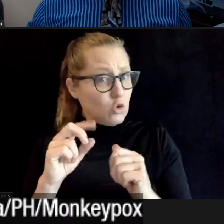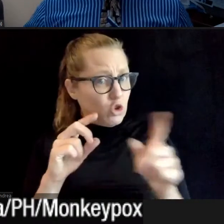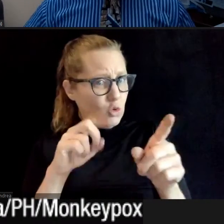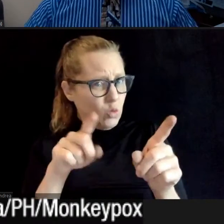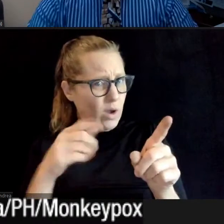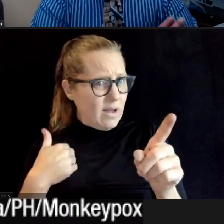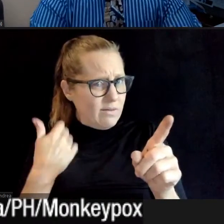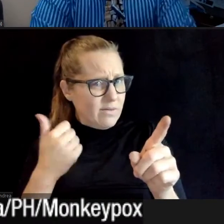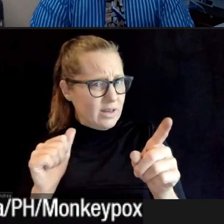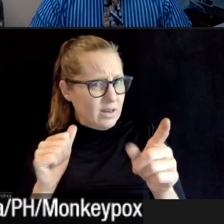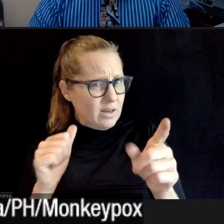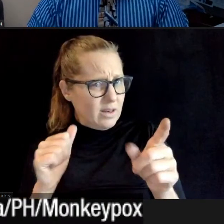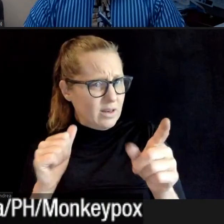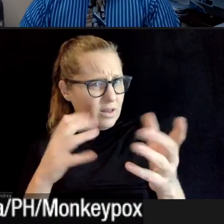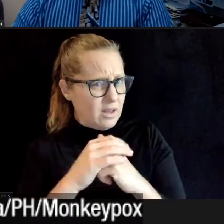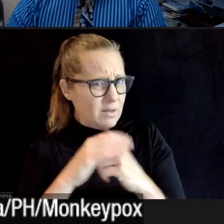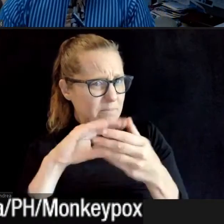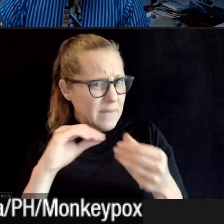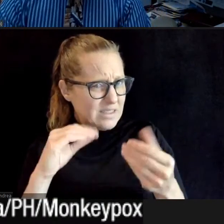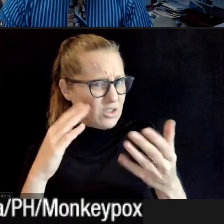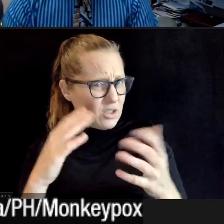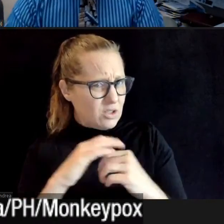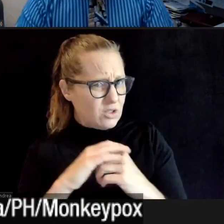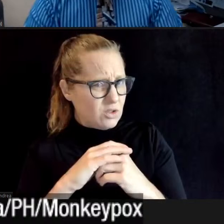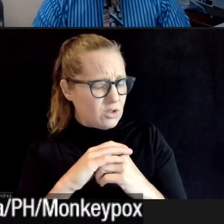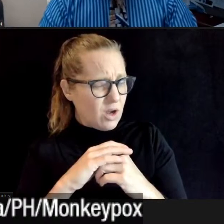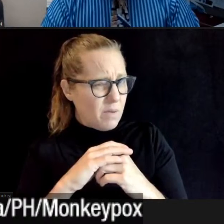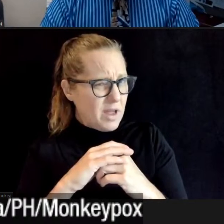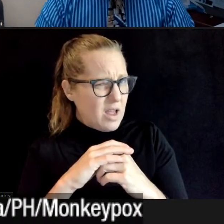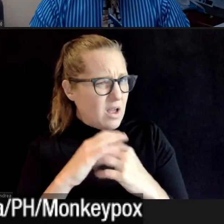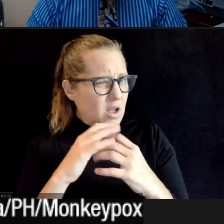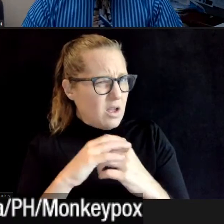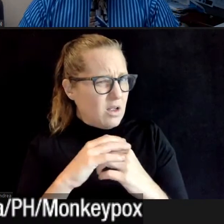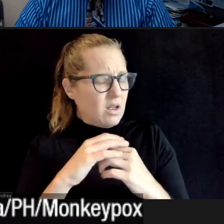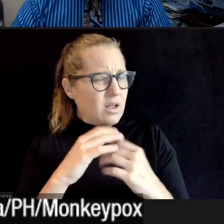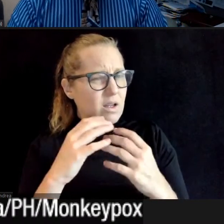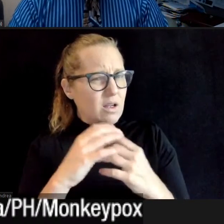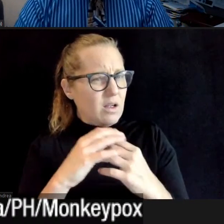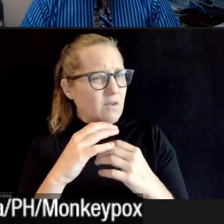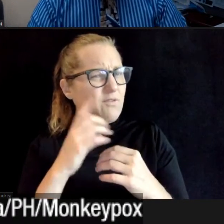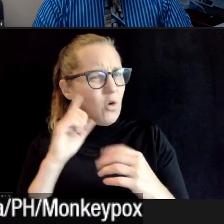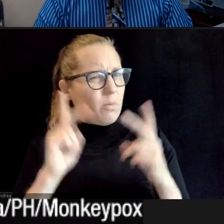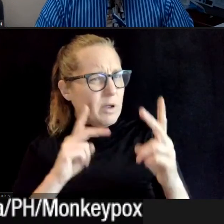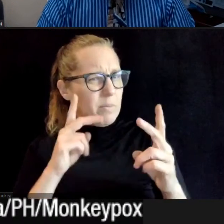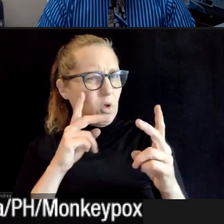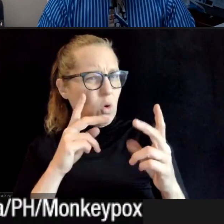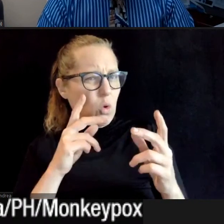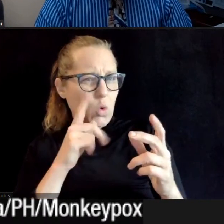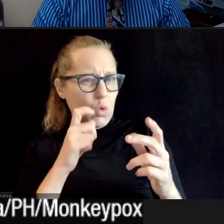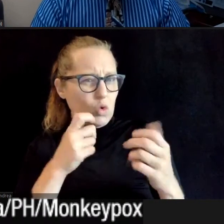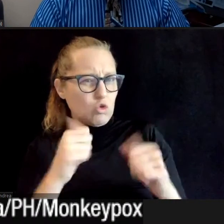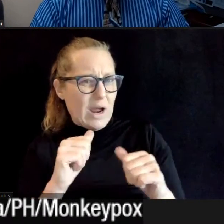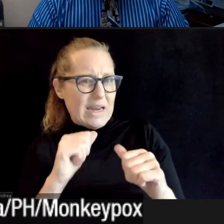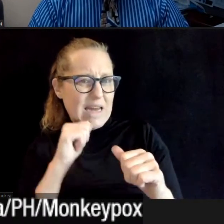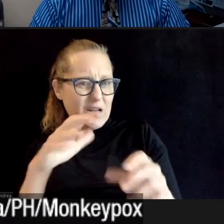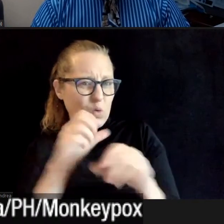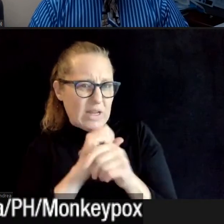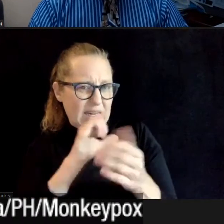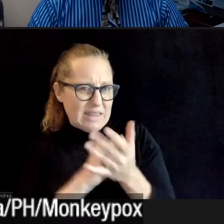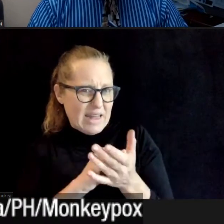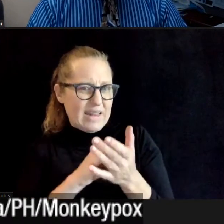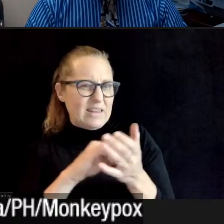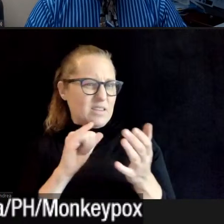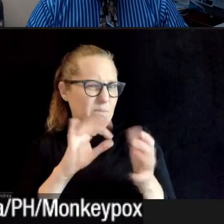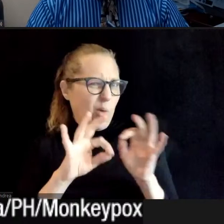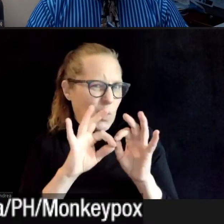any message on, and that really, for people who are trying not to get it, those are sort of